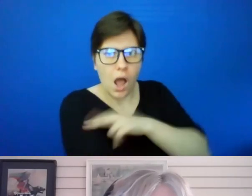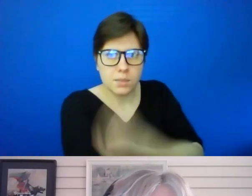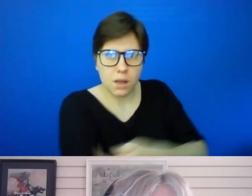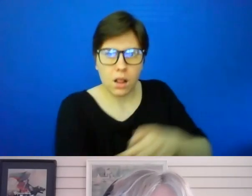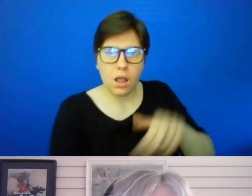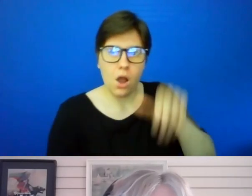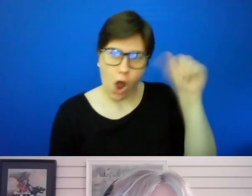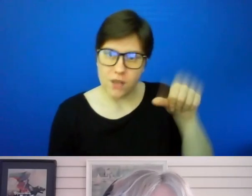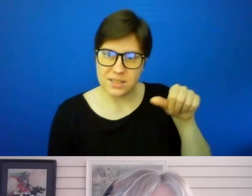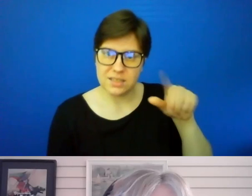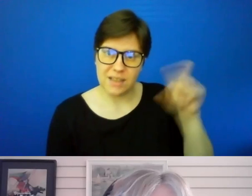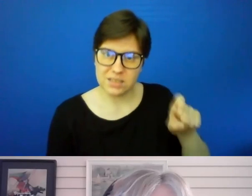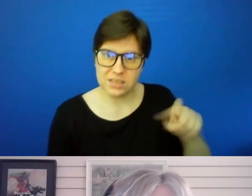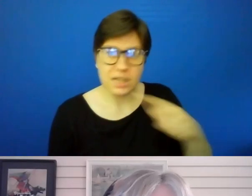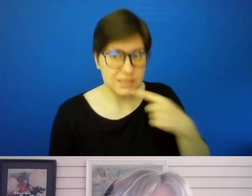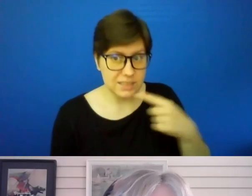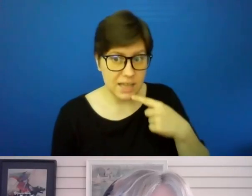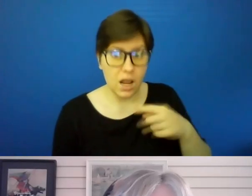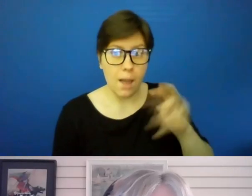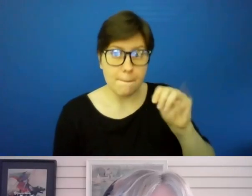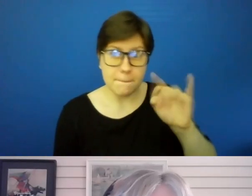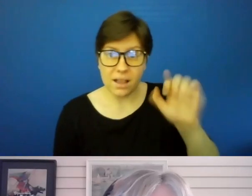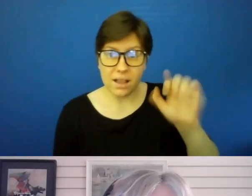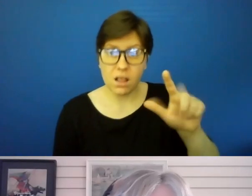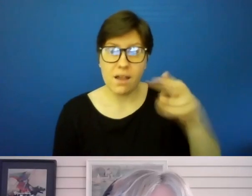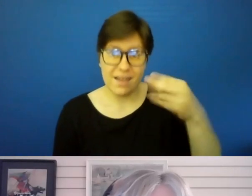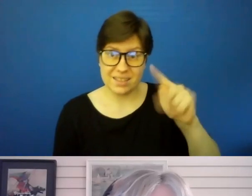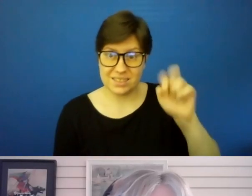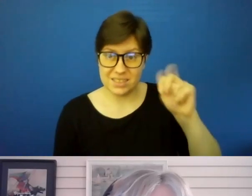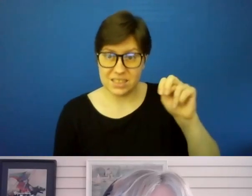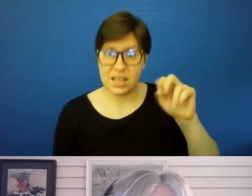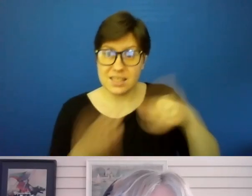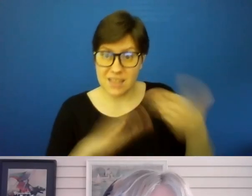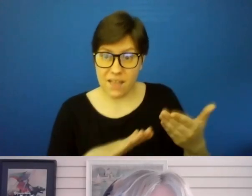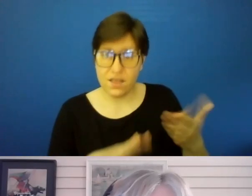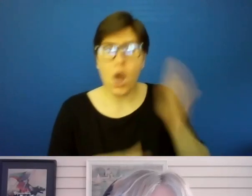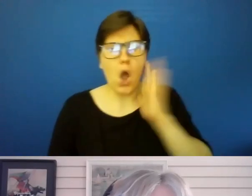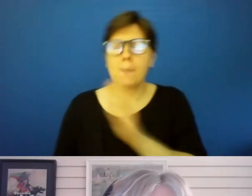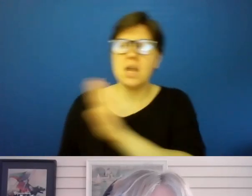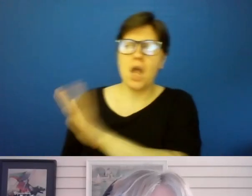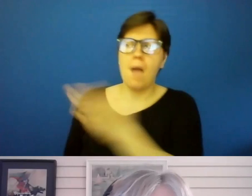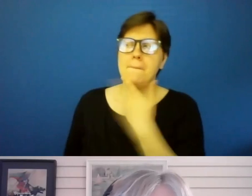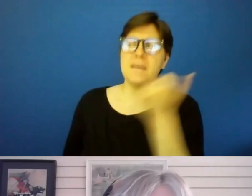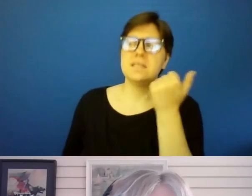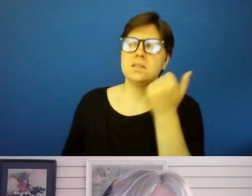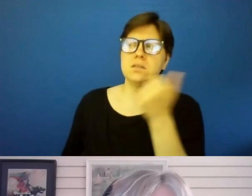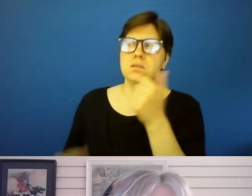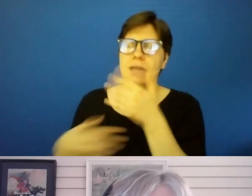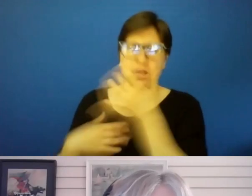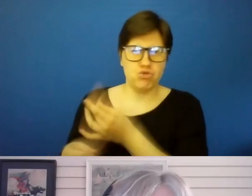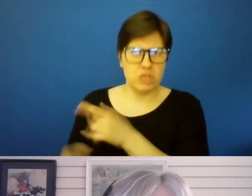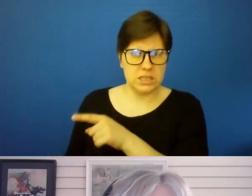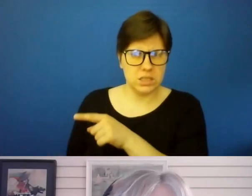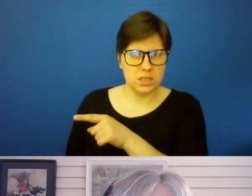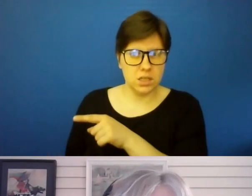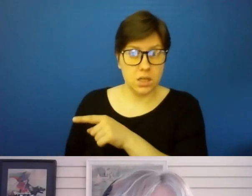Austin, which decided that Michael Hixon's death would be in his own best interest, and that